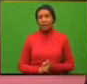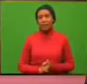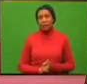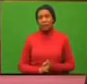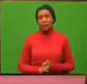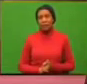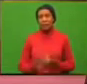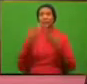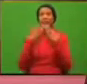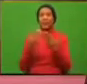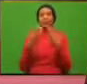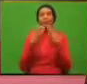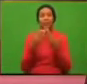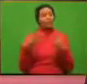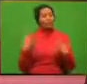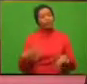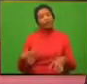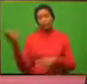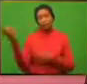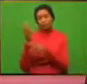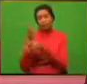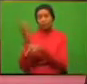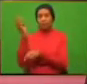Thank you very much, Madam Speaker.